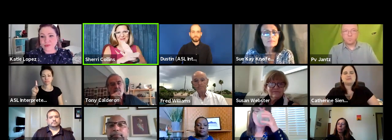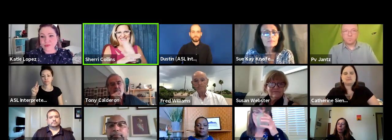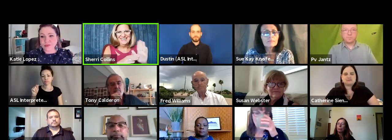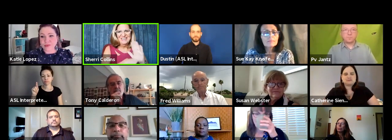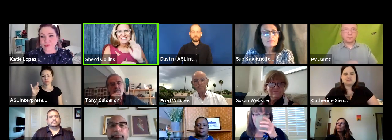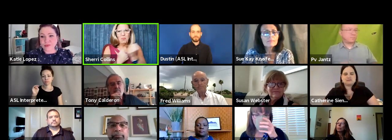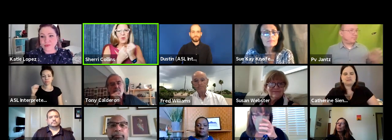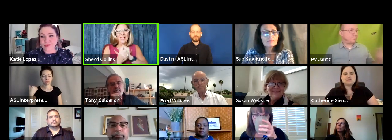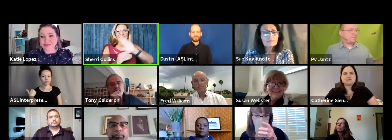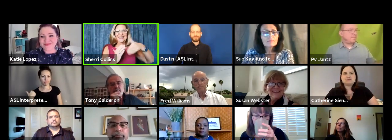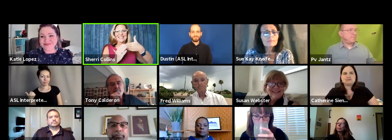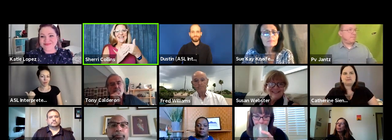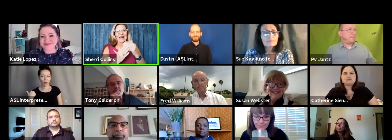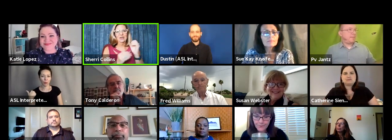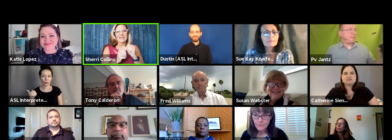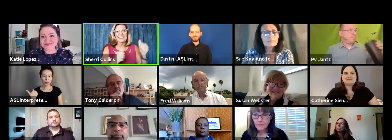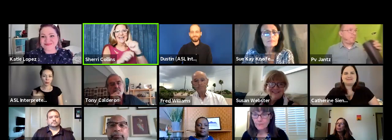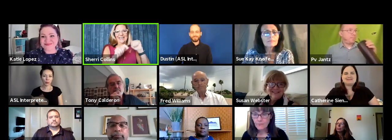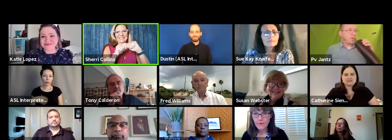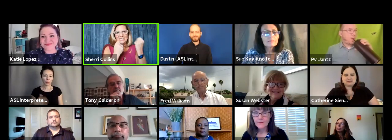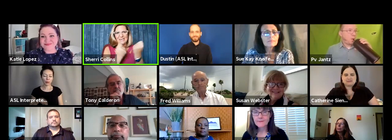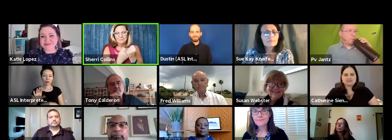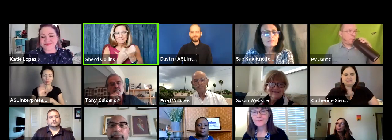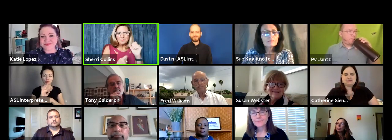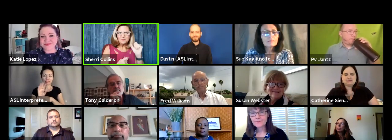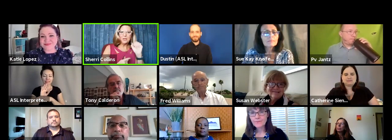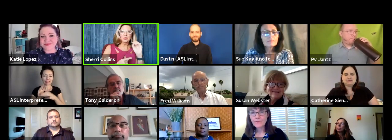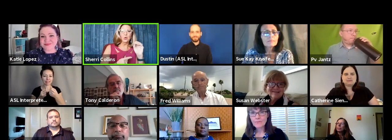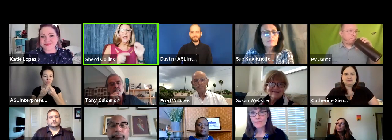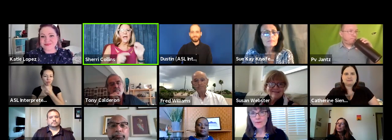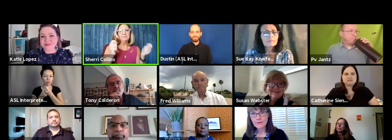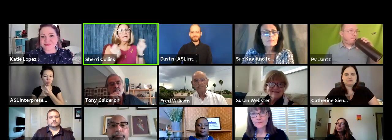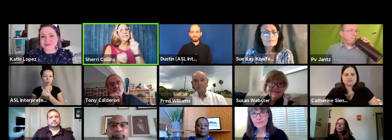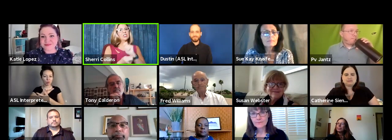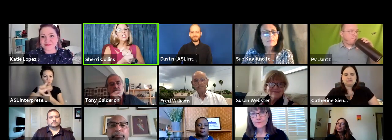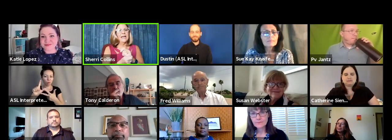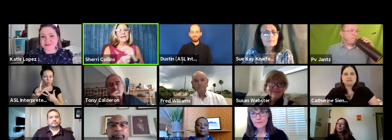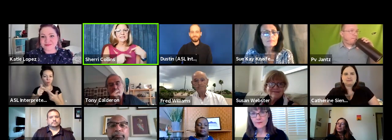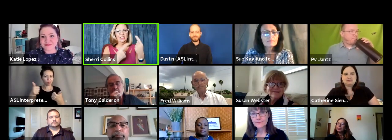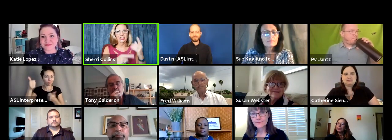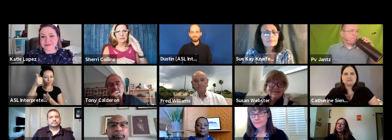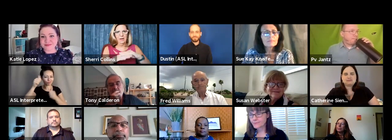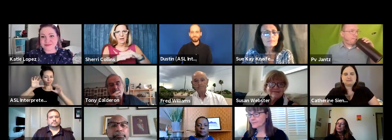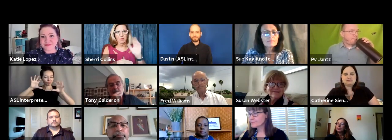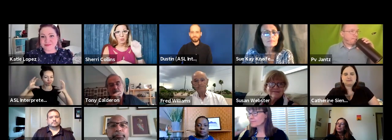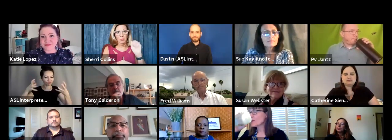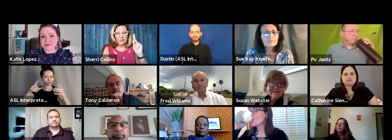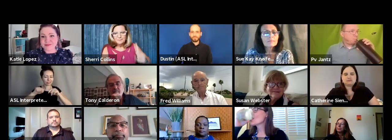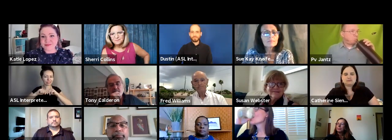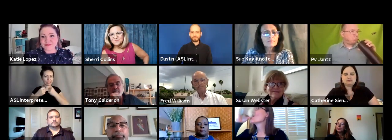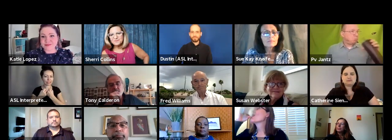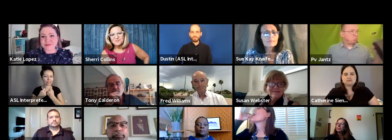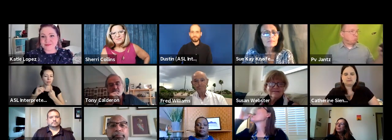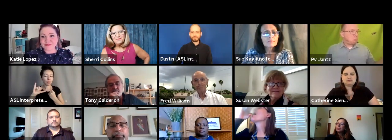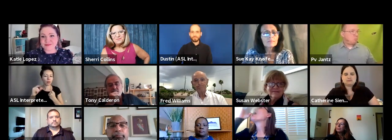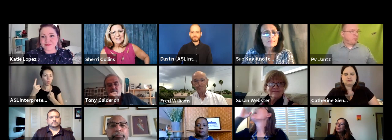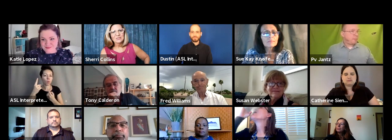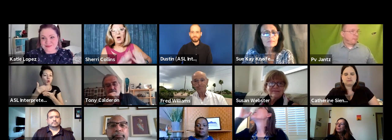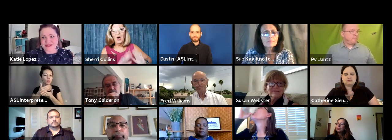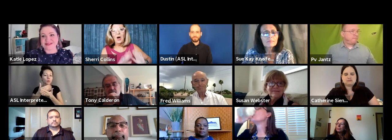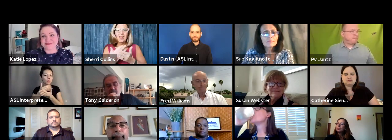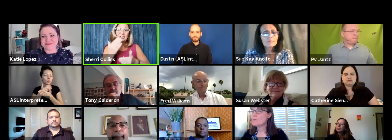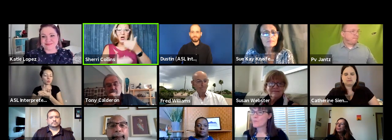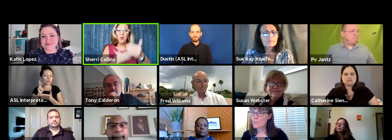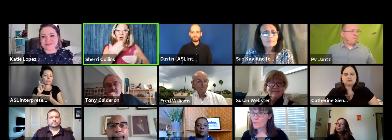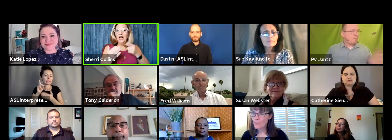really busy supporting the entire executive team. So that's been a change since she's been on board.